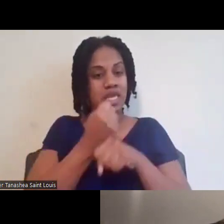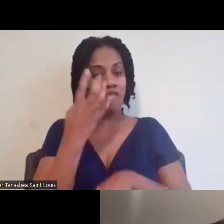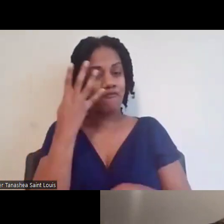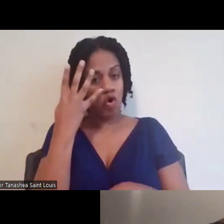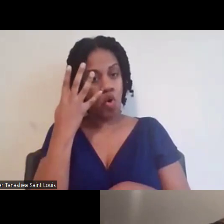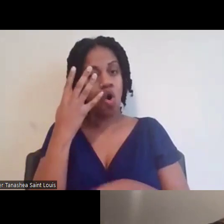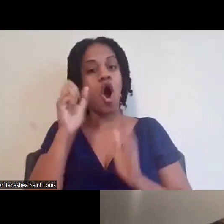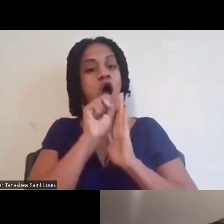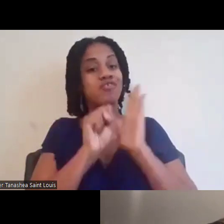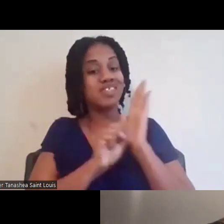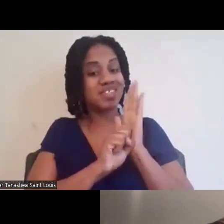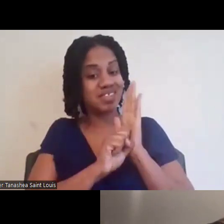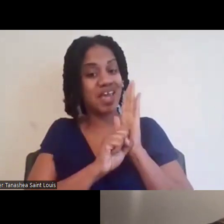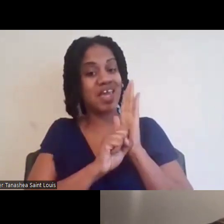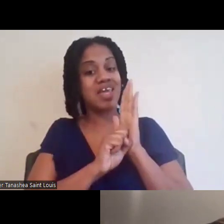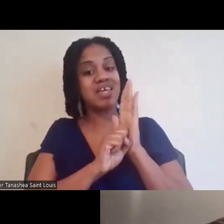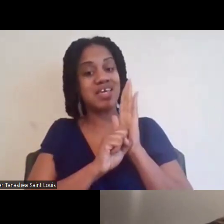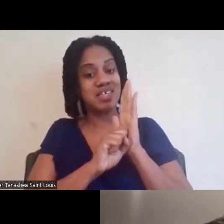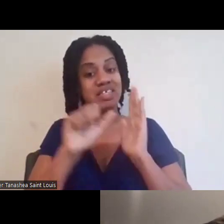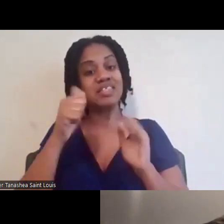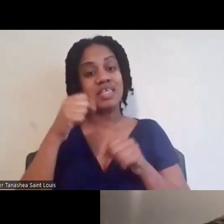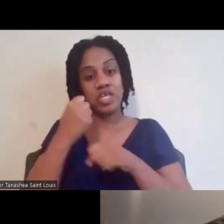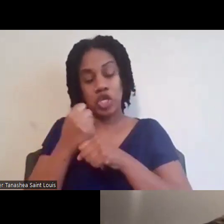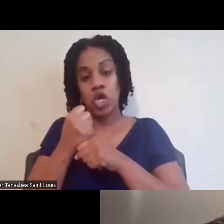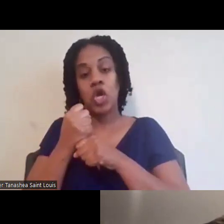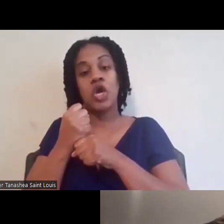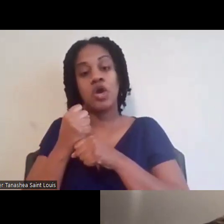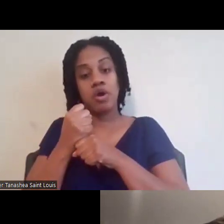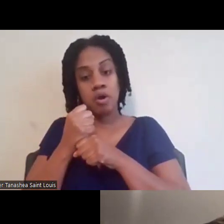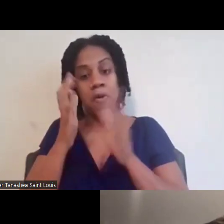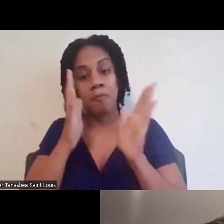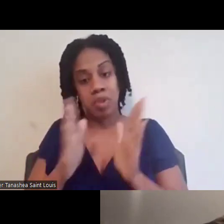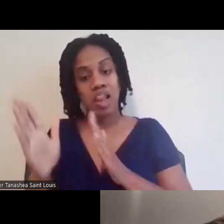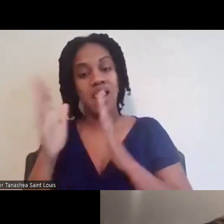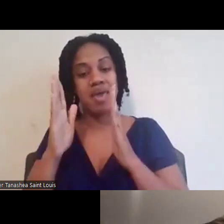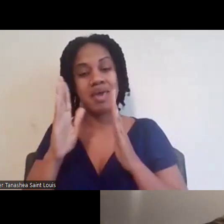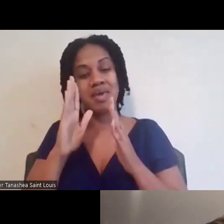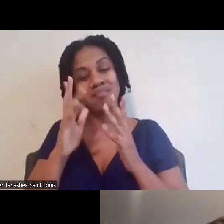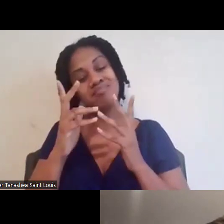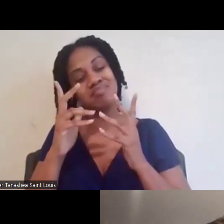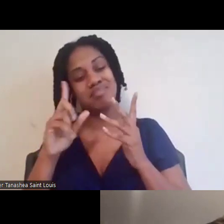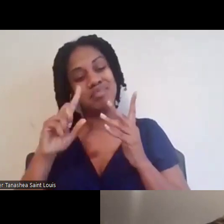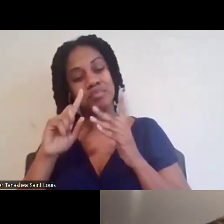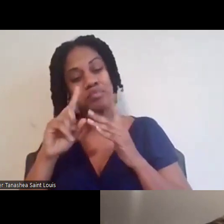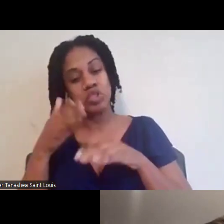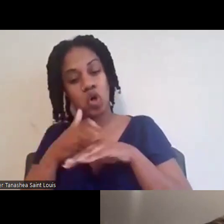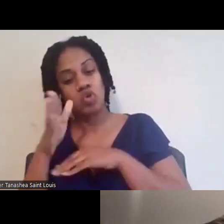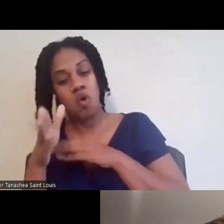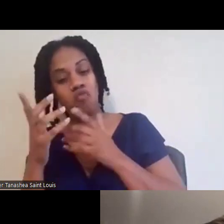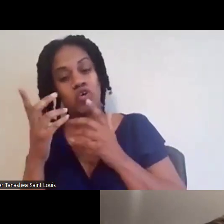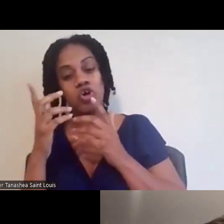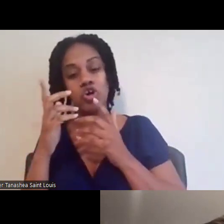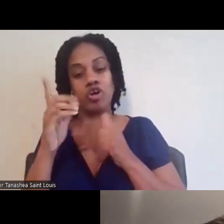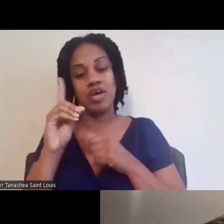state's 10-year blueprint. The master plan for aging takes us over a decade. And so we're moving more into